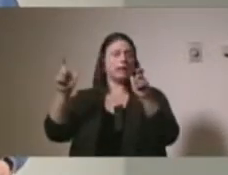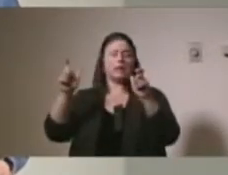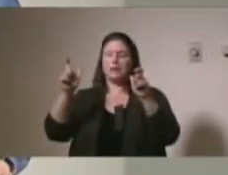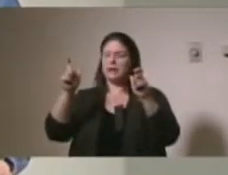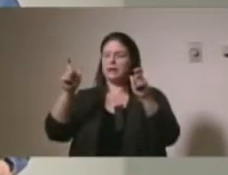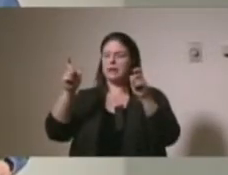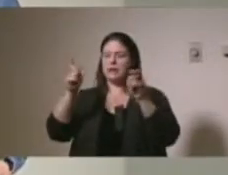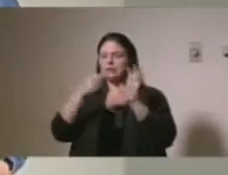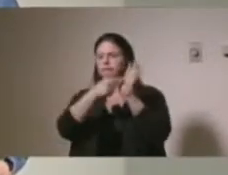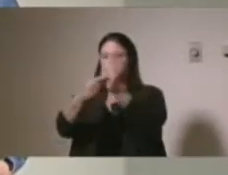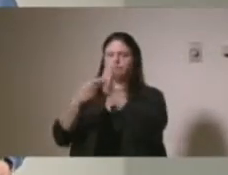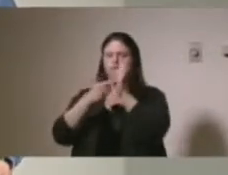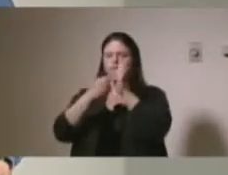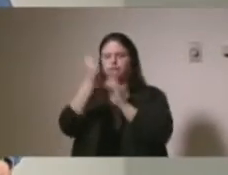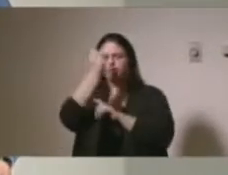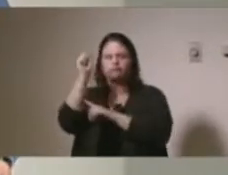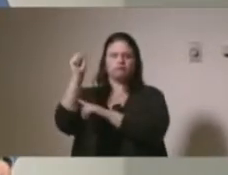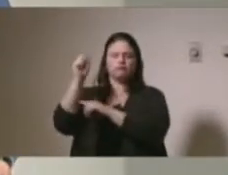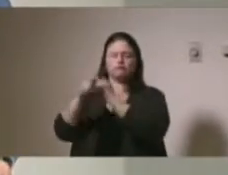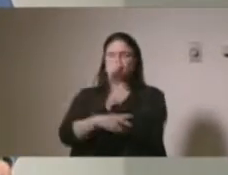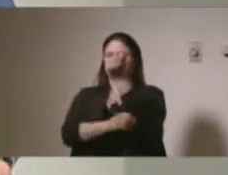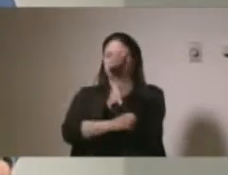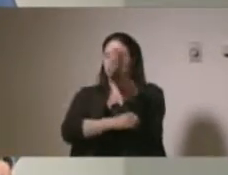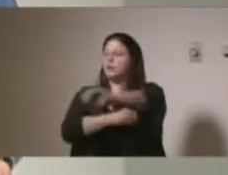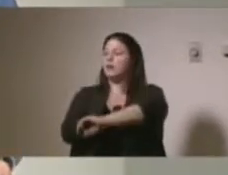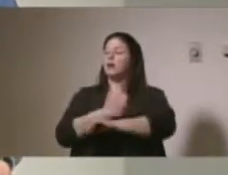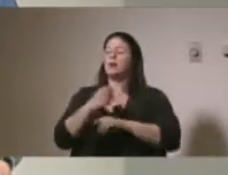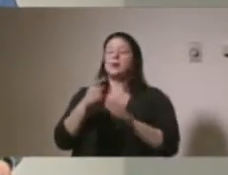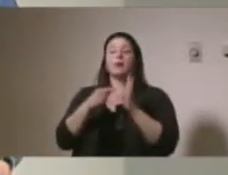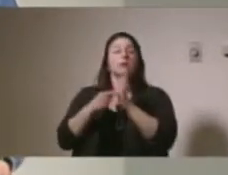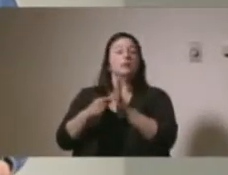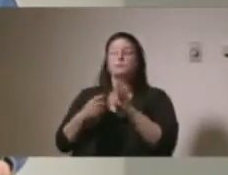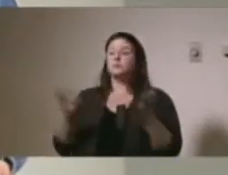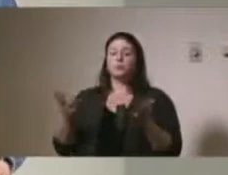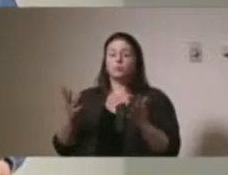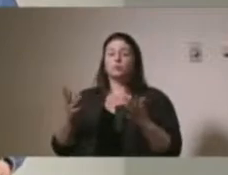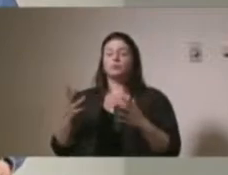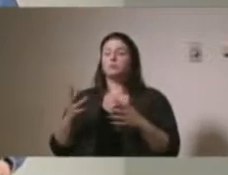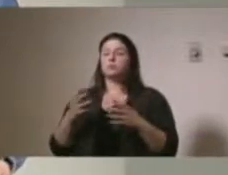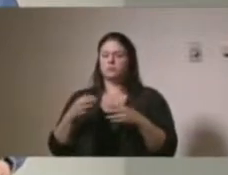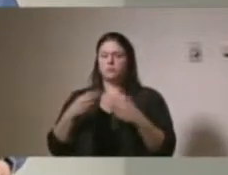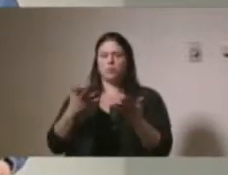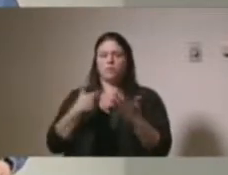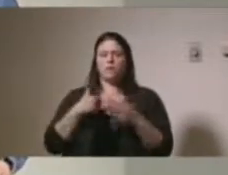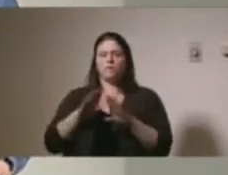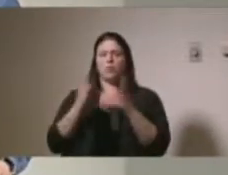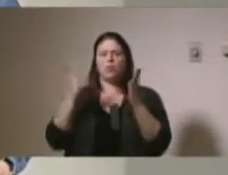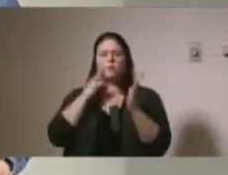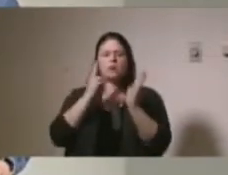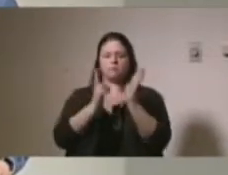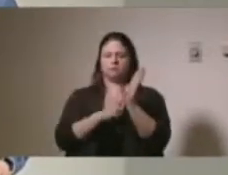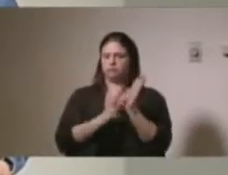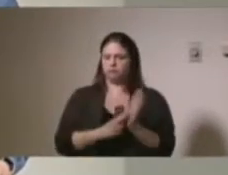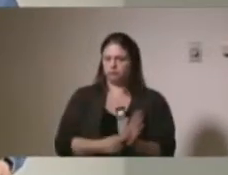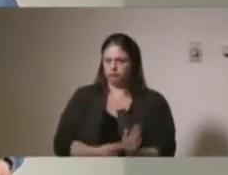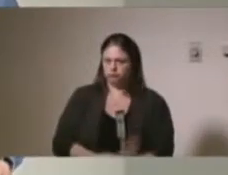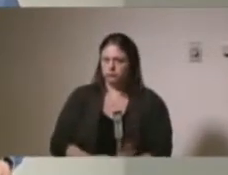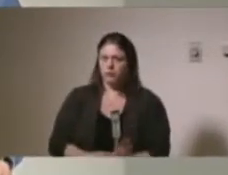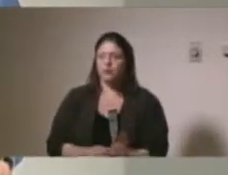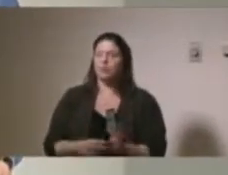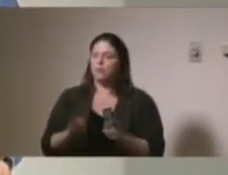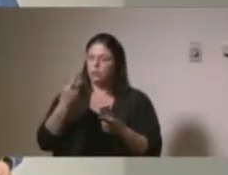this demonstration, we're going to be launching a petition. One of the points that we're going to be advocating for in our petition, out of the 2